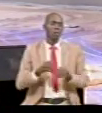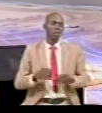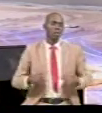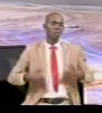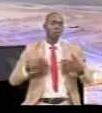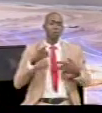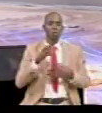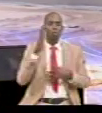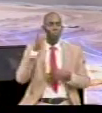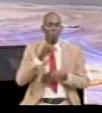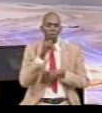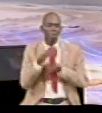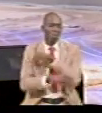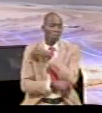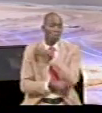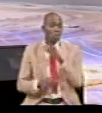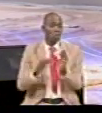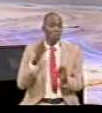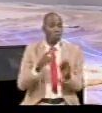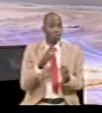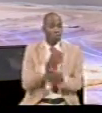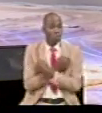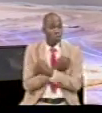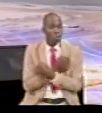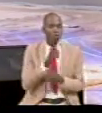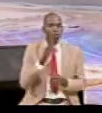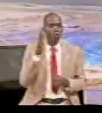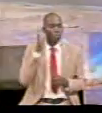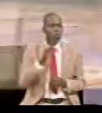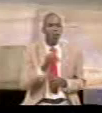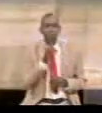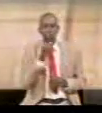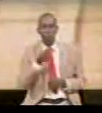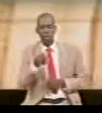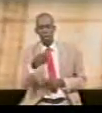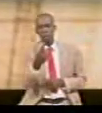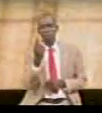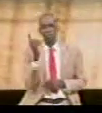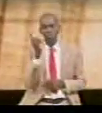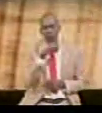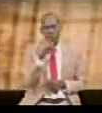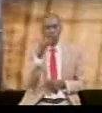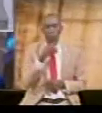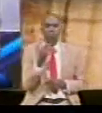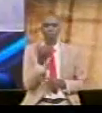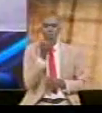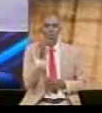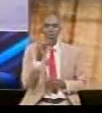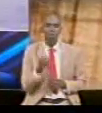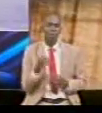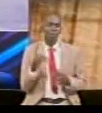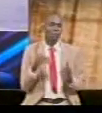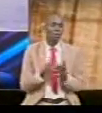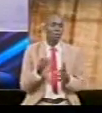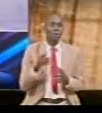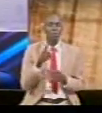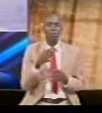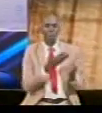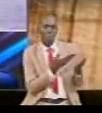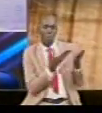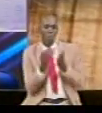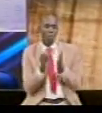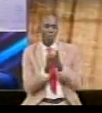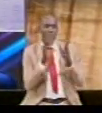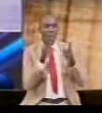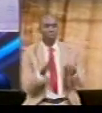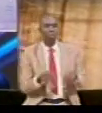not steal. If you love, you'll not bear false witness against anybody and bring him into